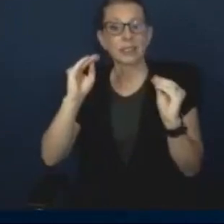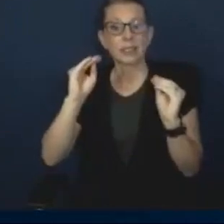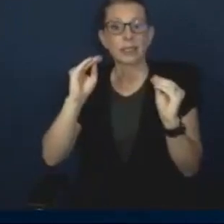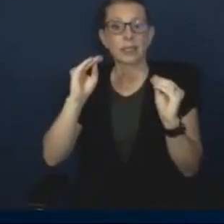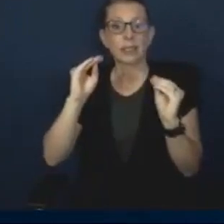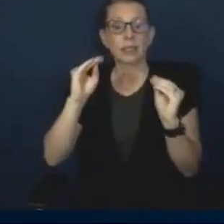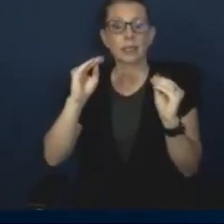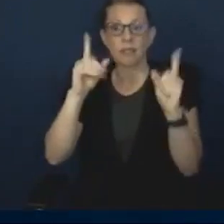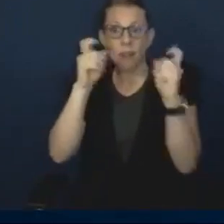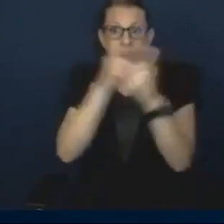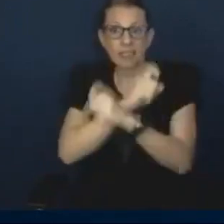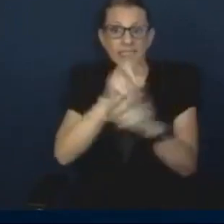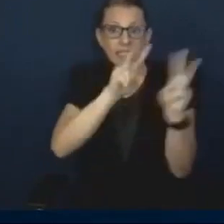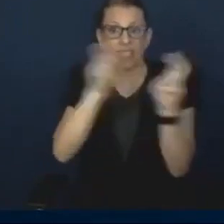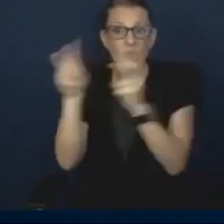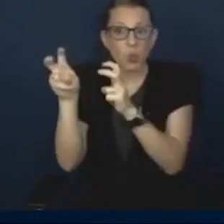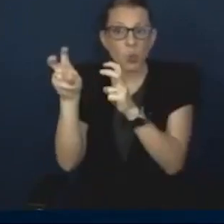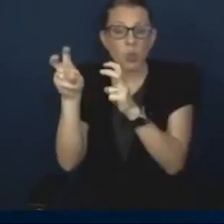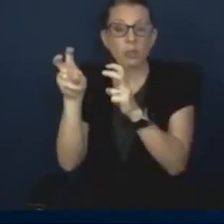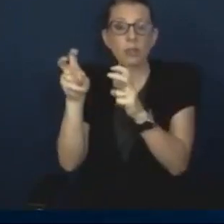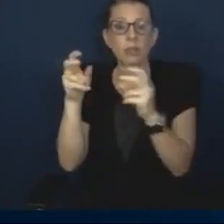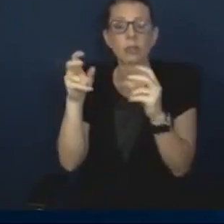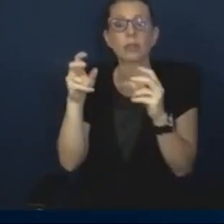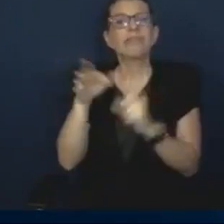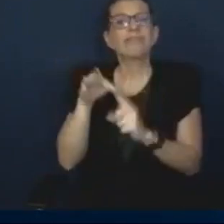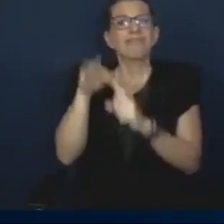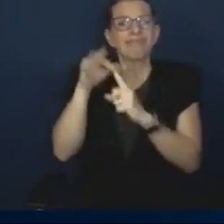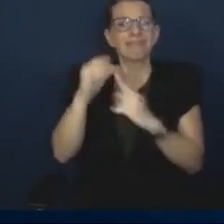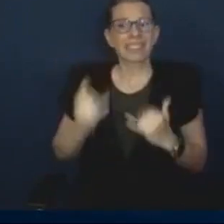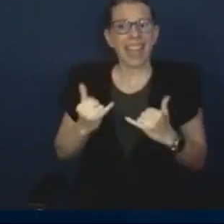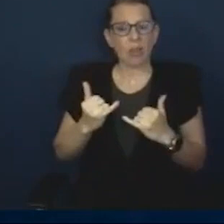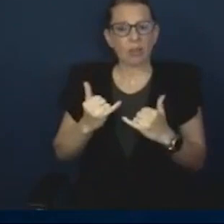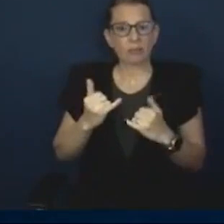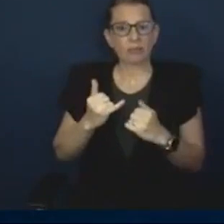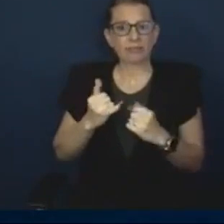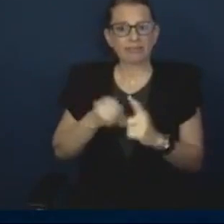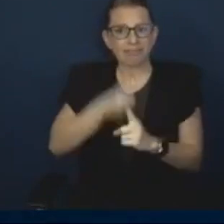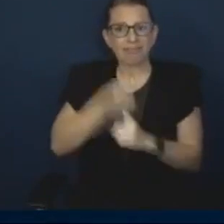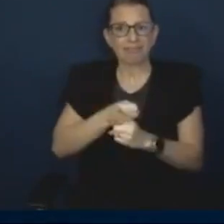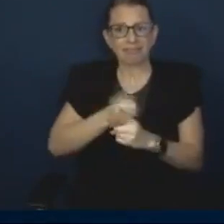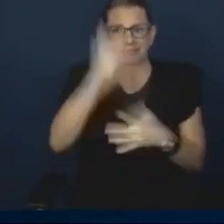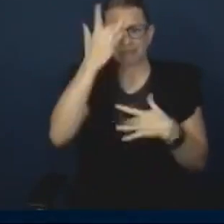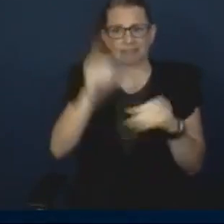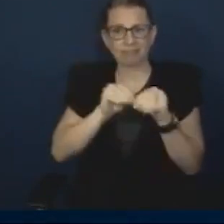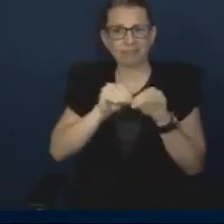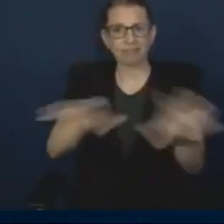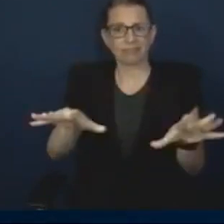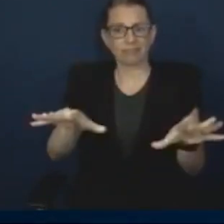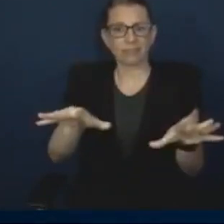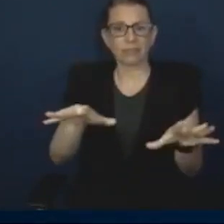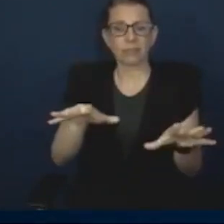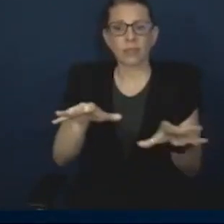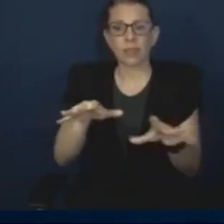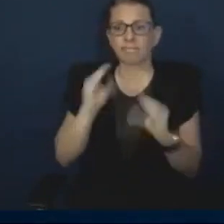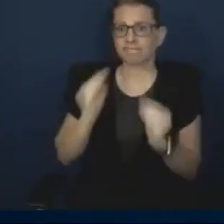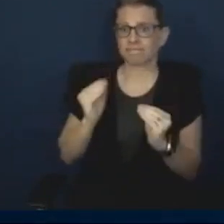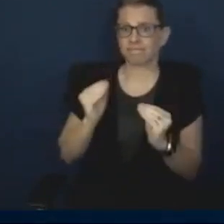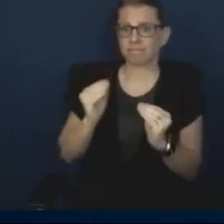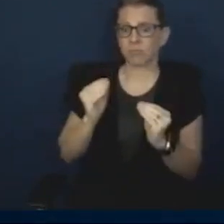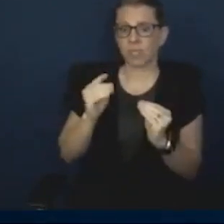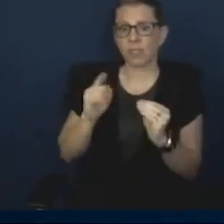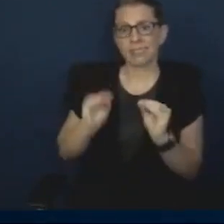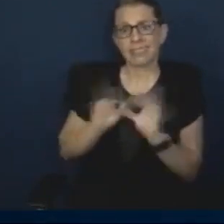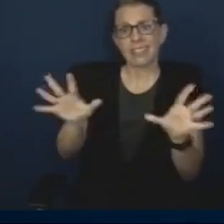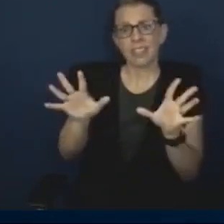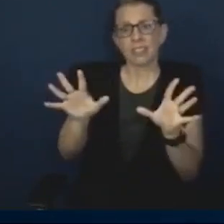issues, especially as we are now in the pandemic, getting complex issues to the layperson and really letting everybody understand, he